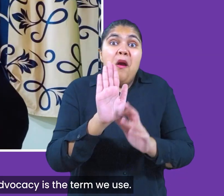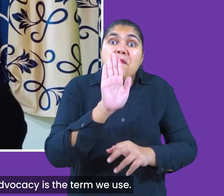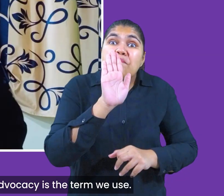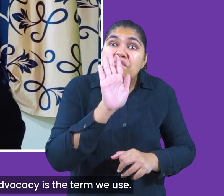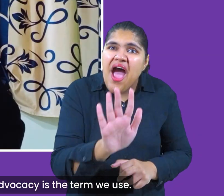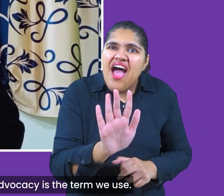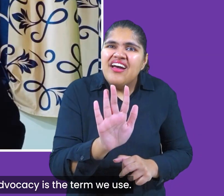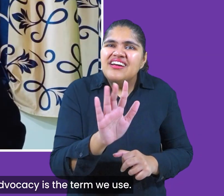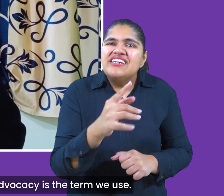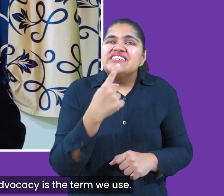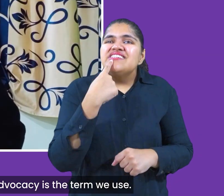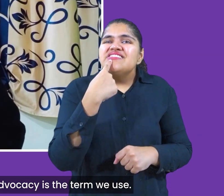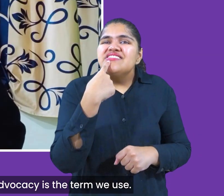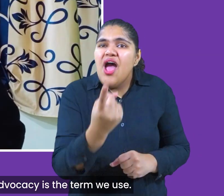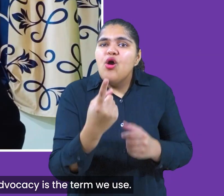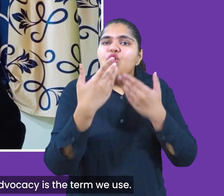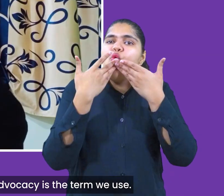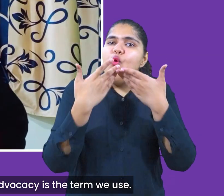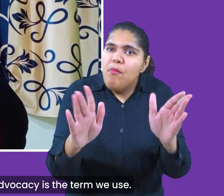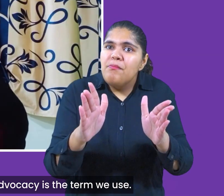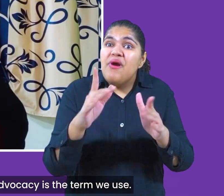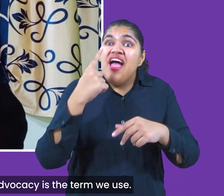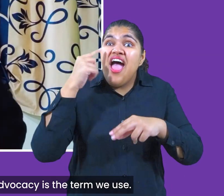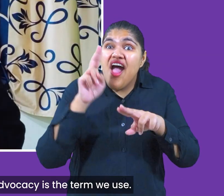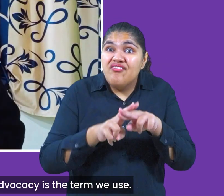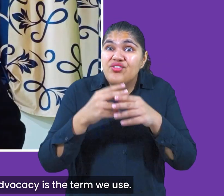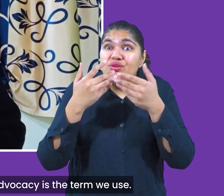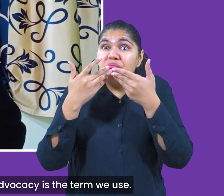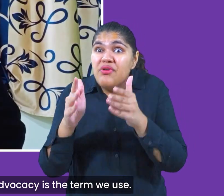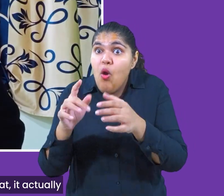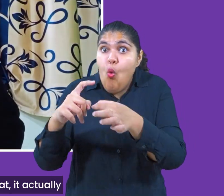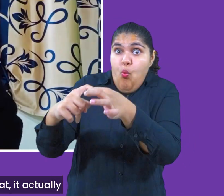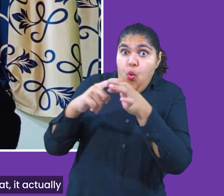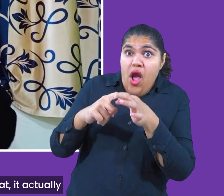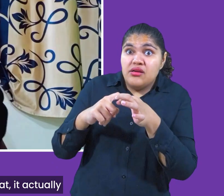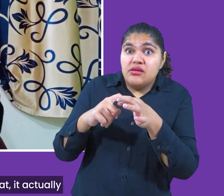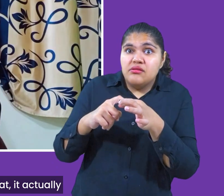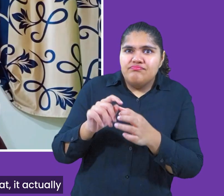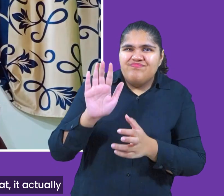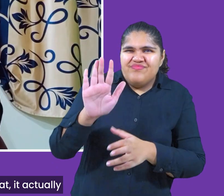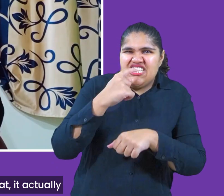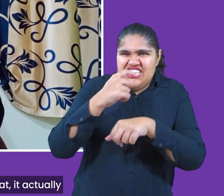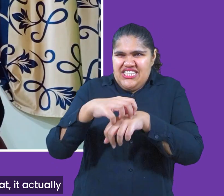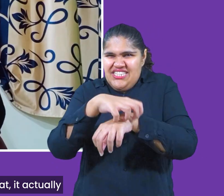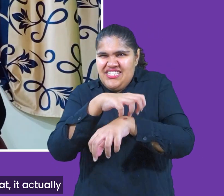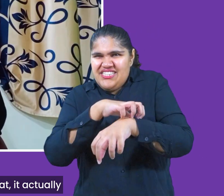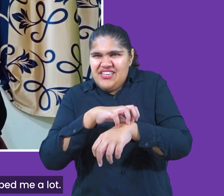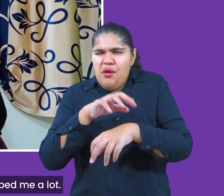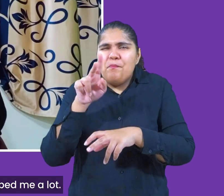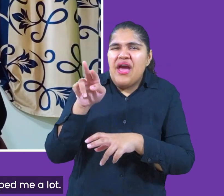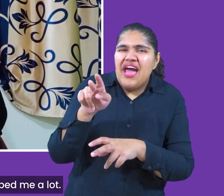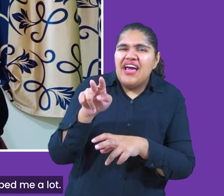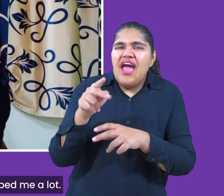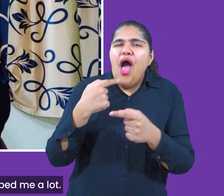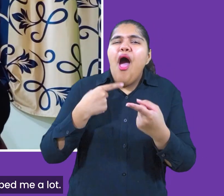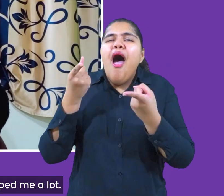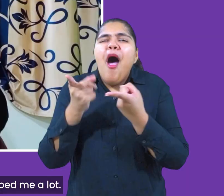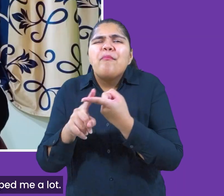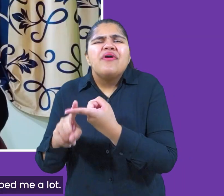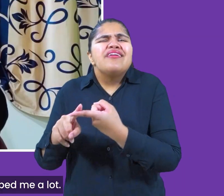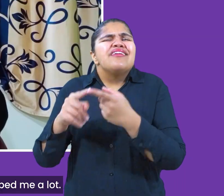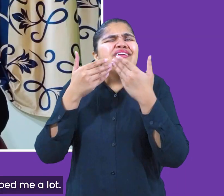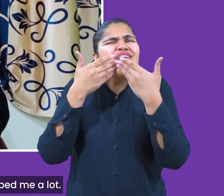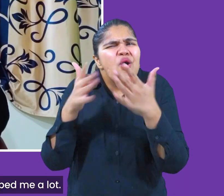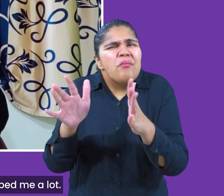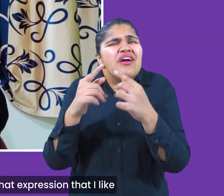started speaking for myself, that is, self advocacy is the term we use. So when I started doing that, it actually relieved, like, it